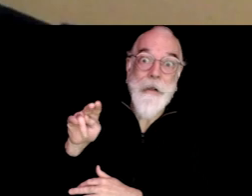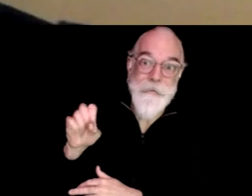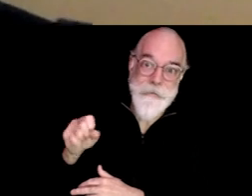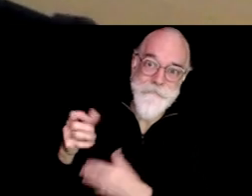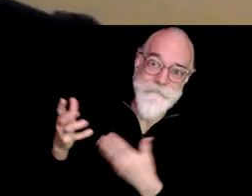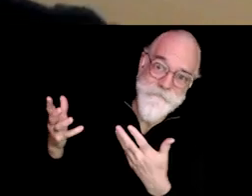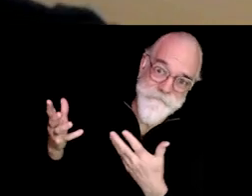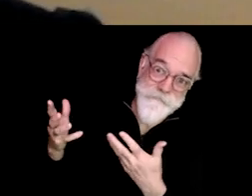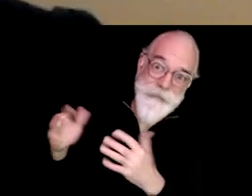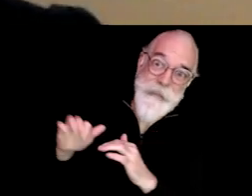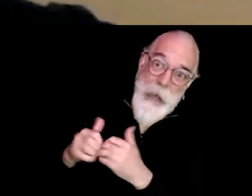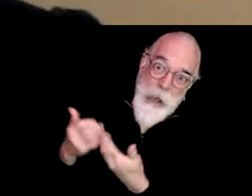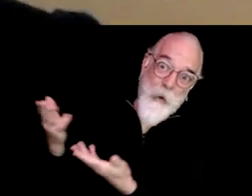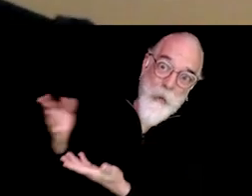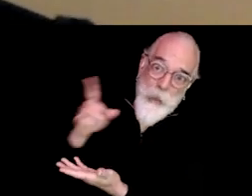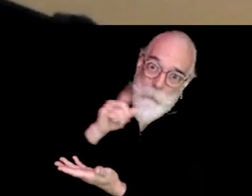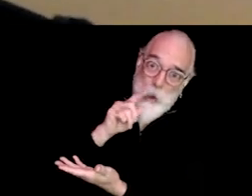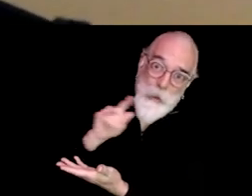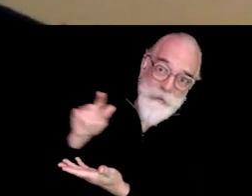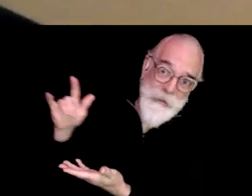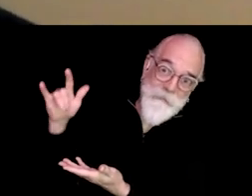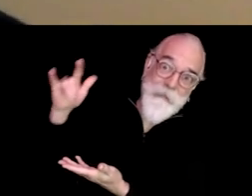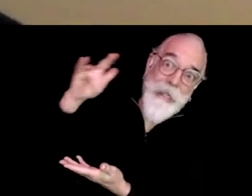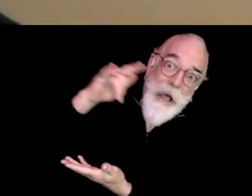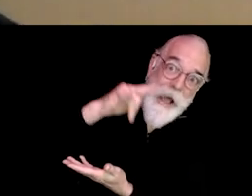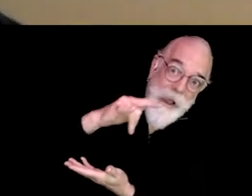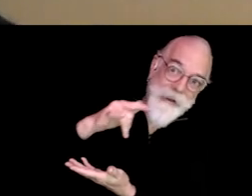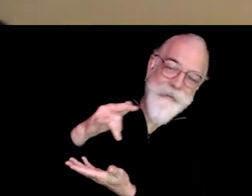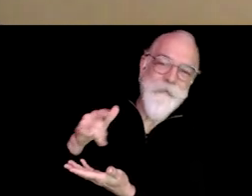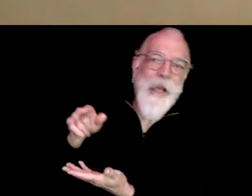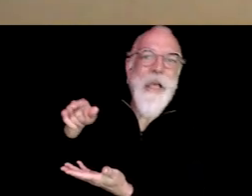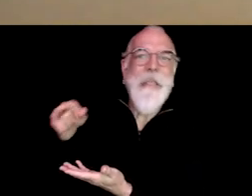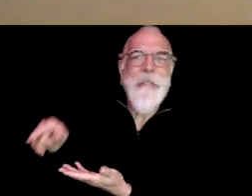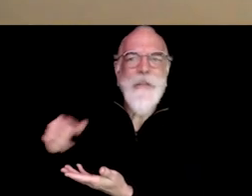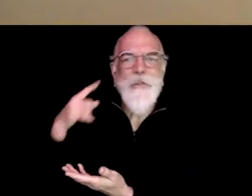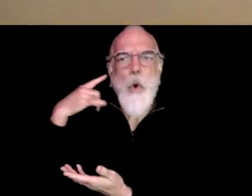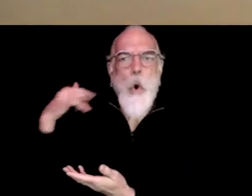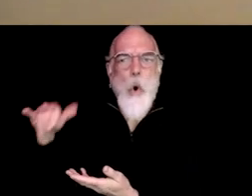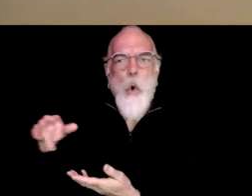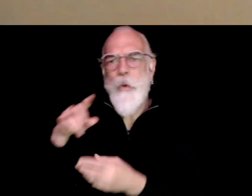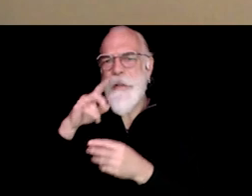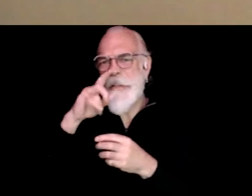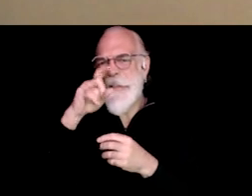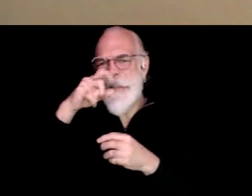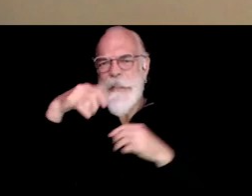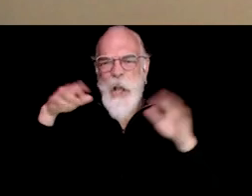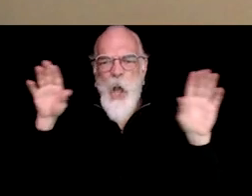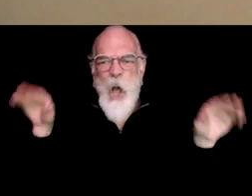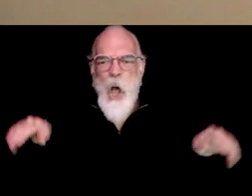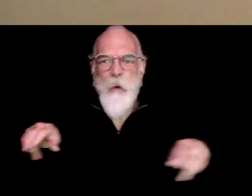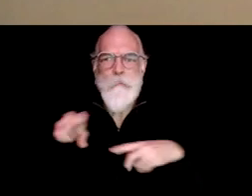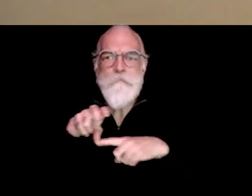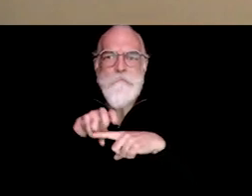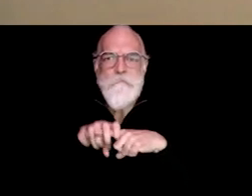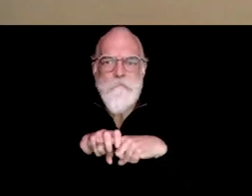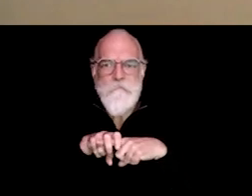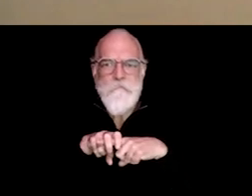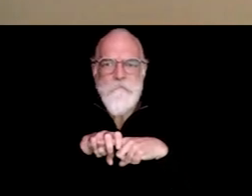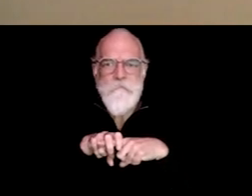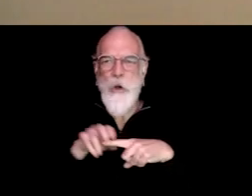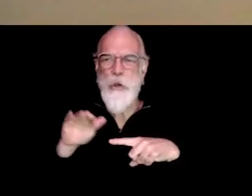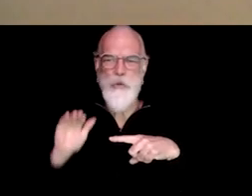for birds. And this particular golden eagle would sit on a branch, and